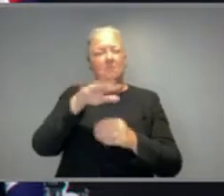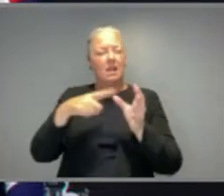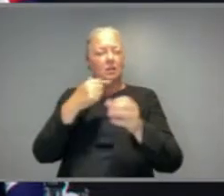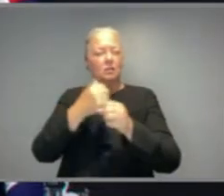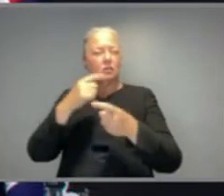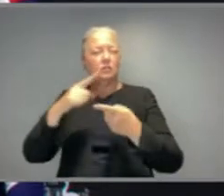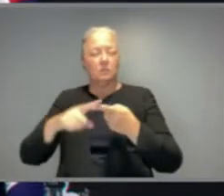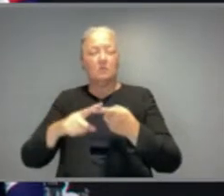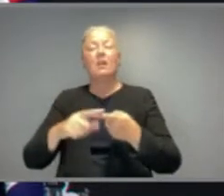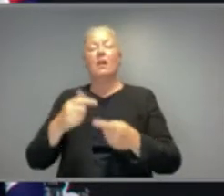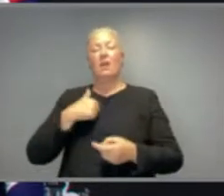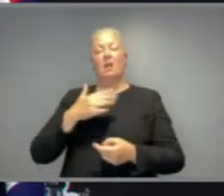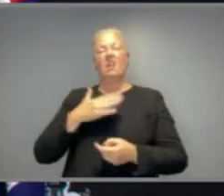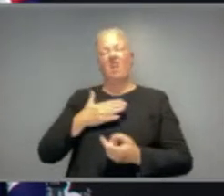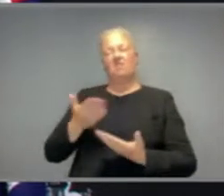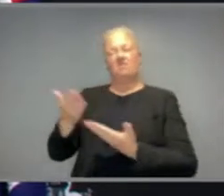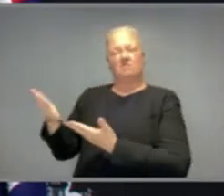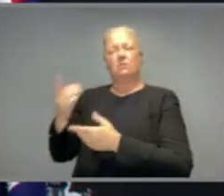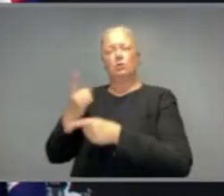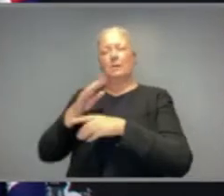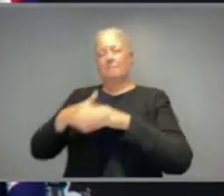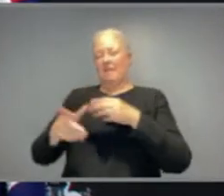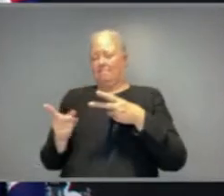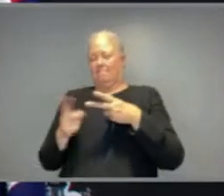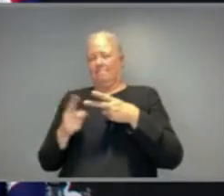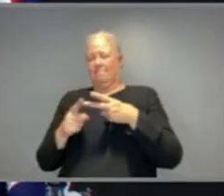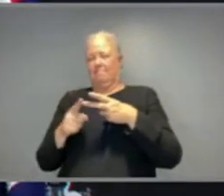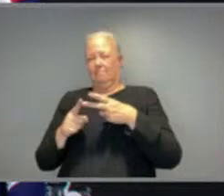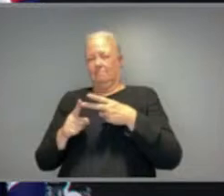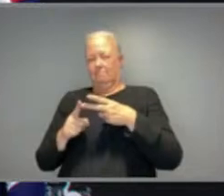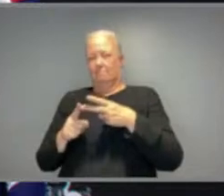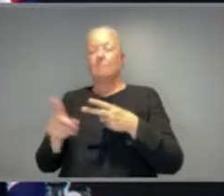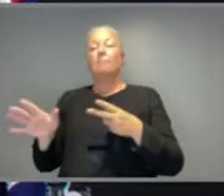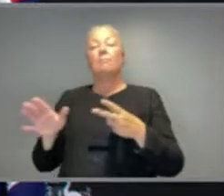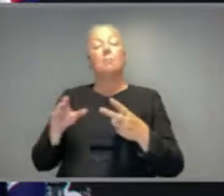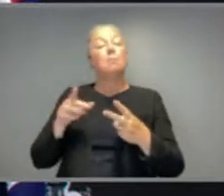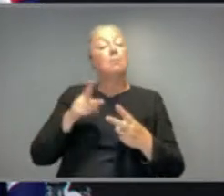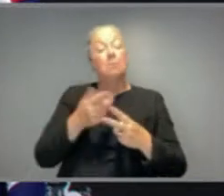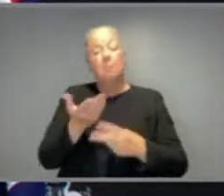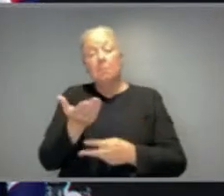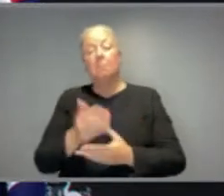Professor Kelly to talk about the latter point, but Professor McVernon?